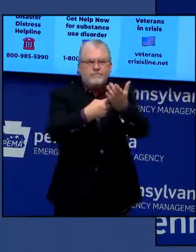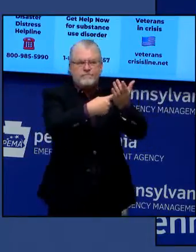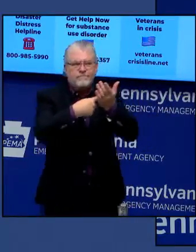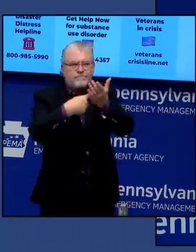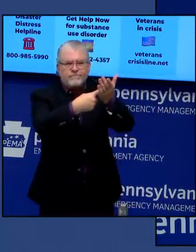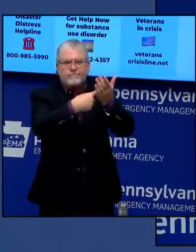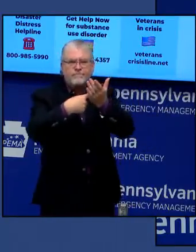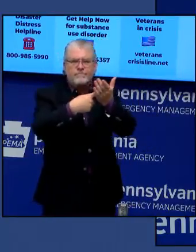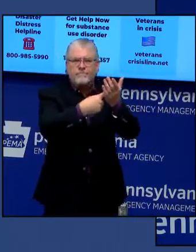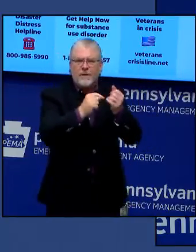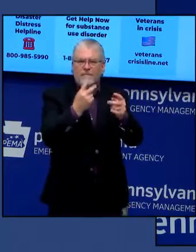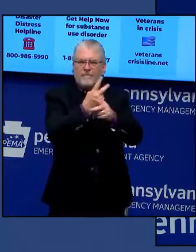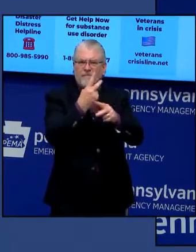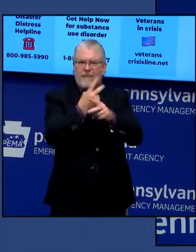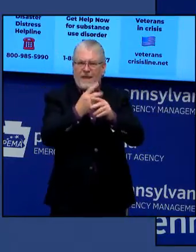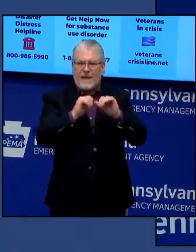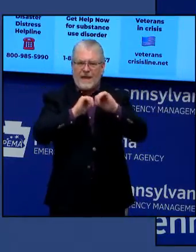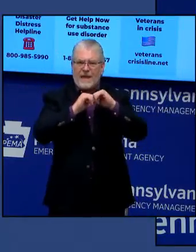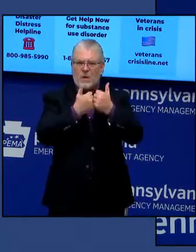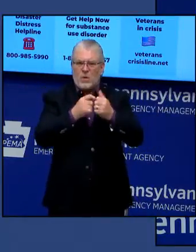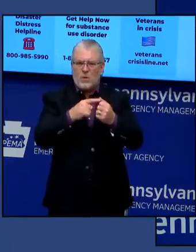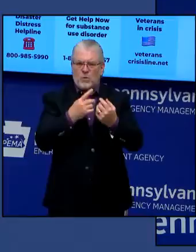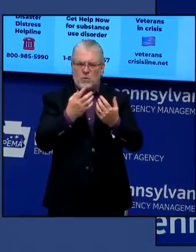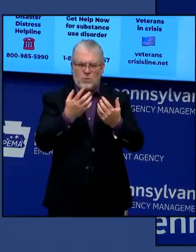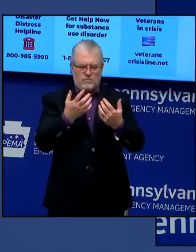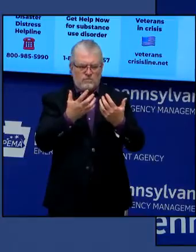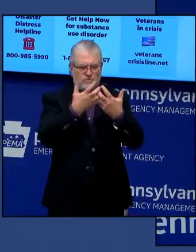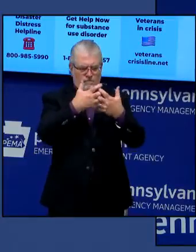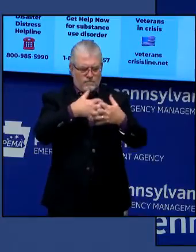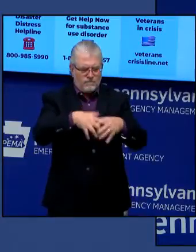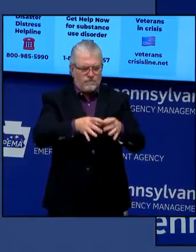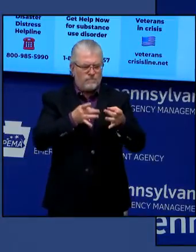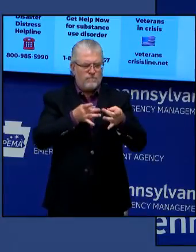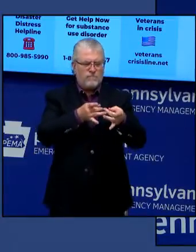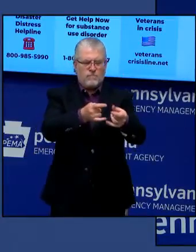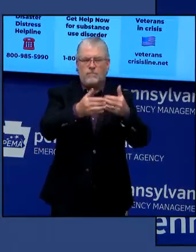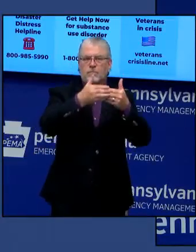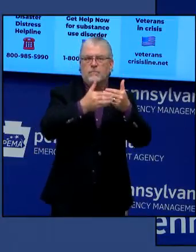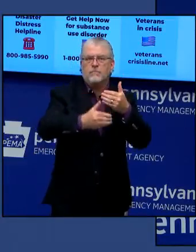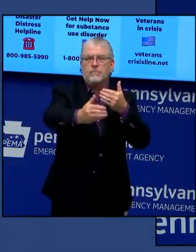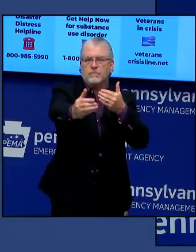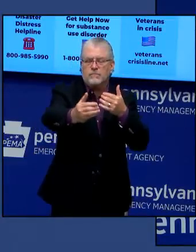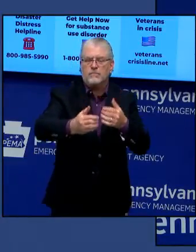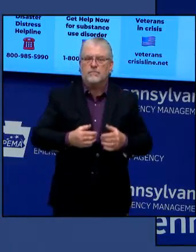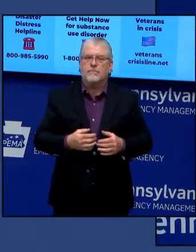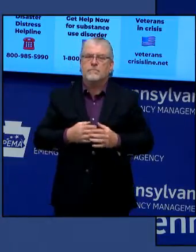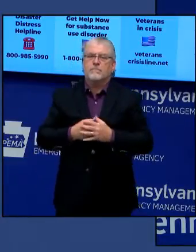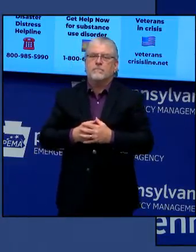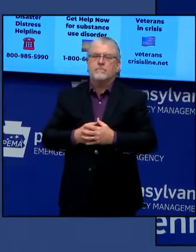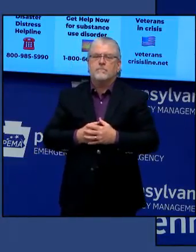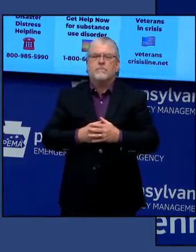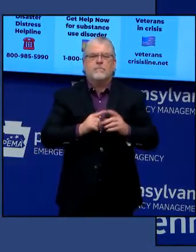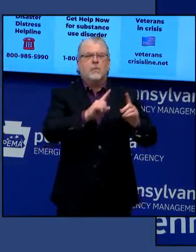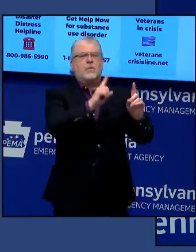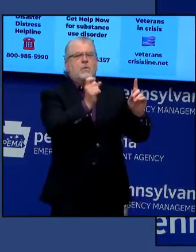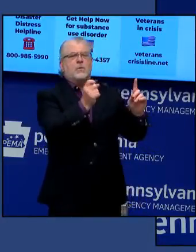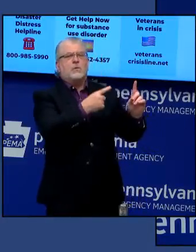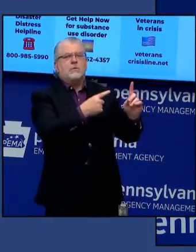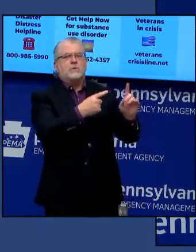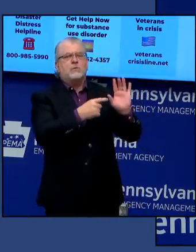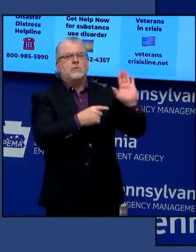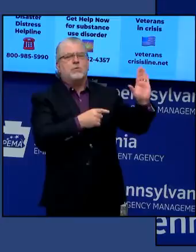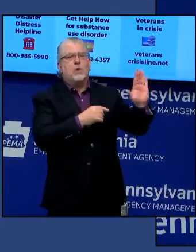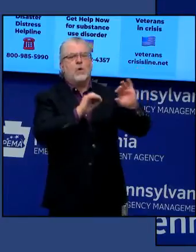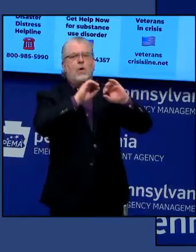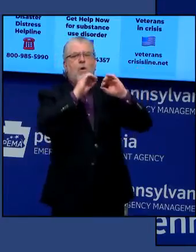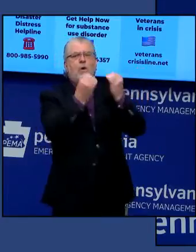solution and a path forward. When will right-to-know law requests of your office begin to be answered? I